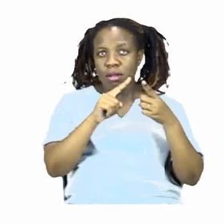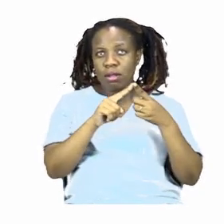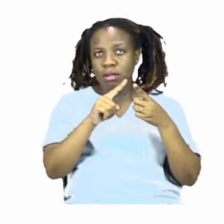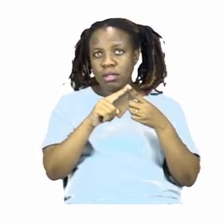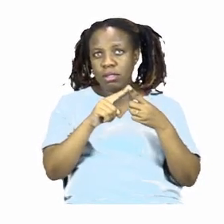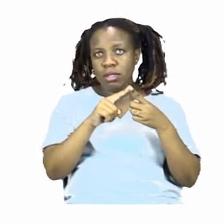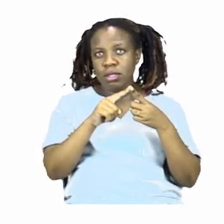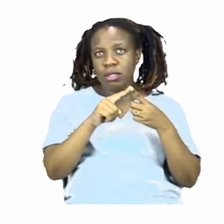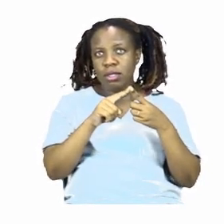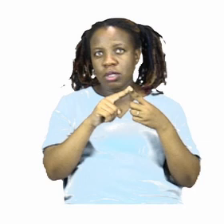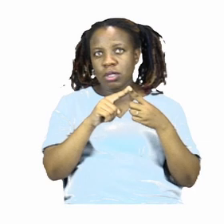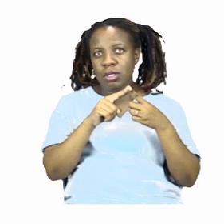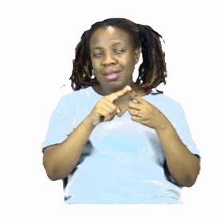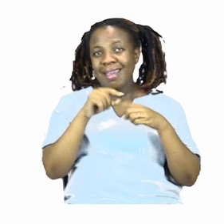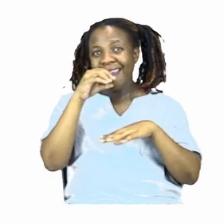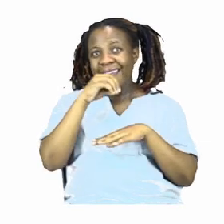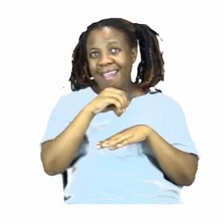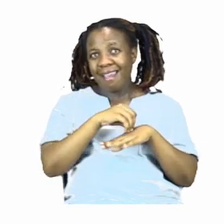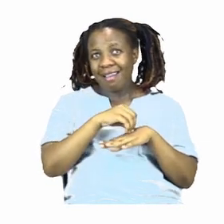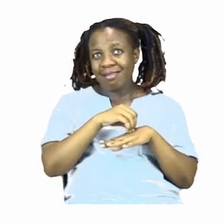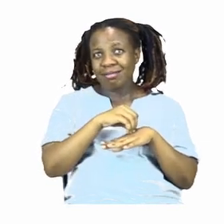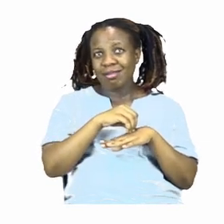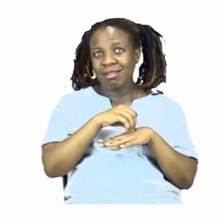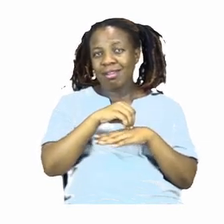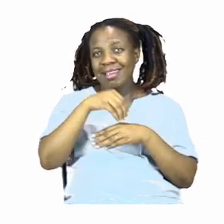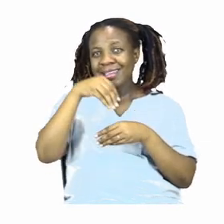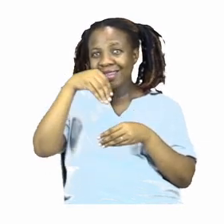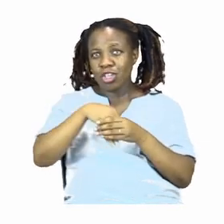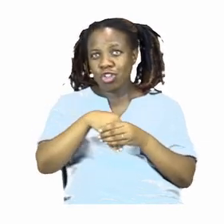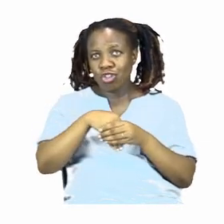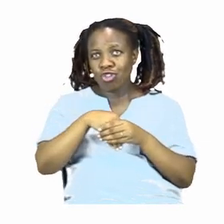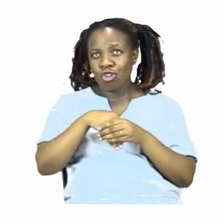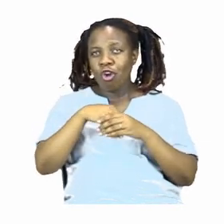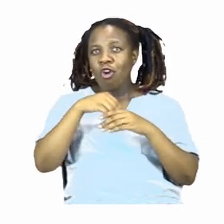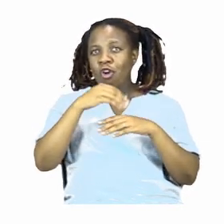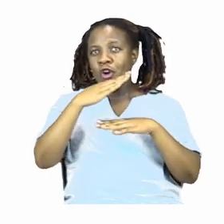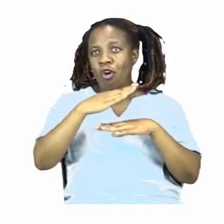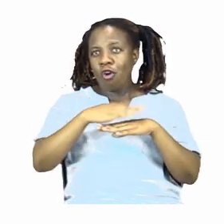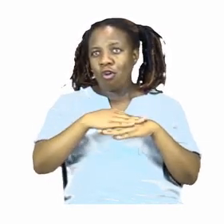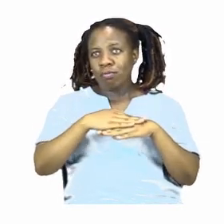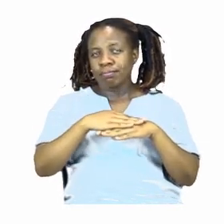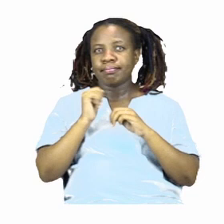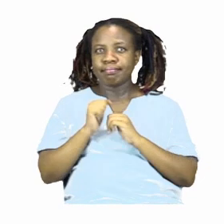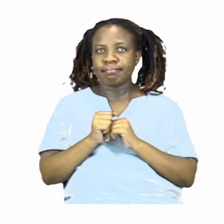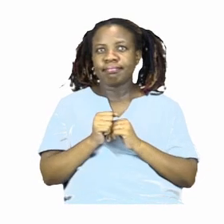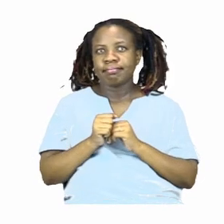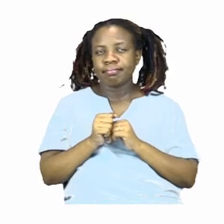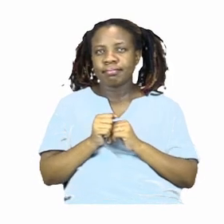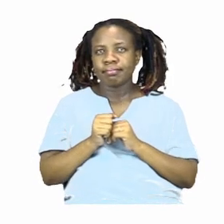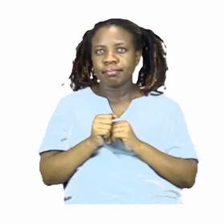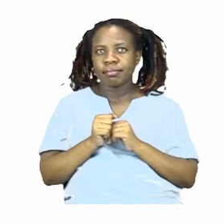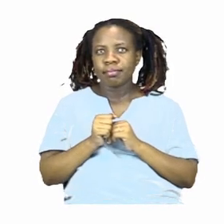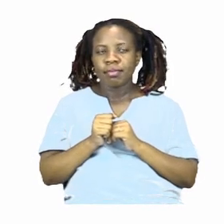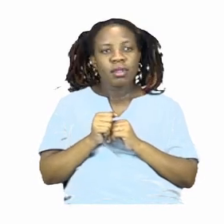in, and on. Now when we talk about prepositions of time, it means when